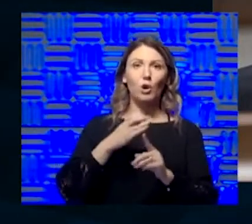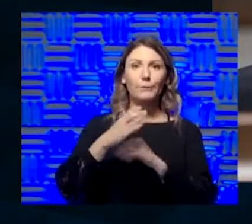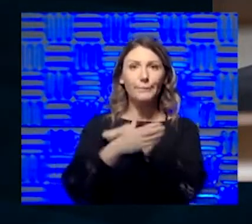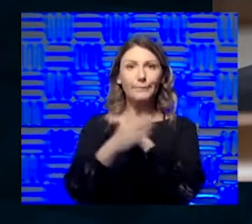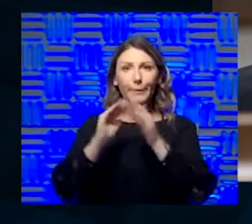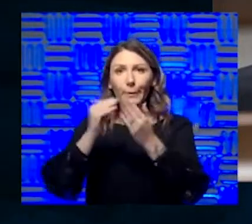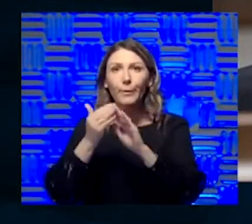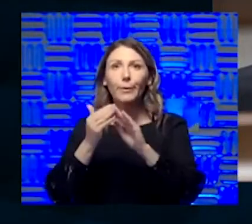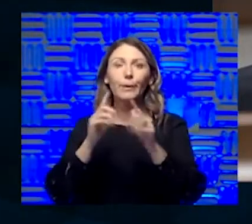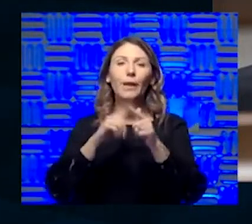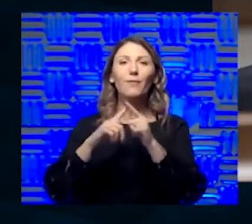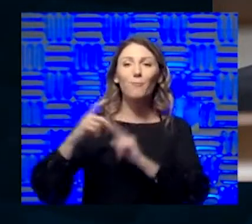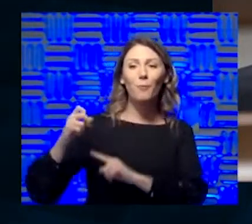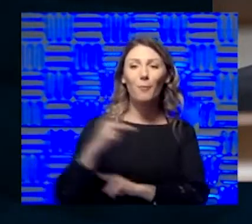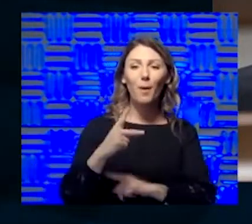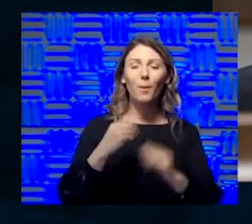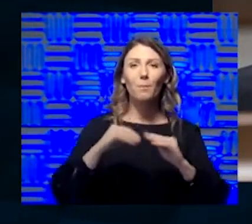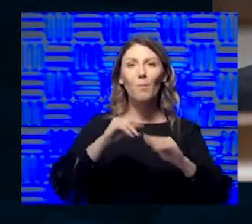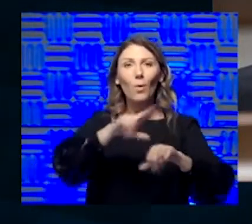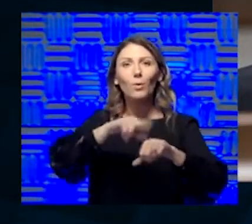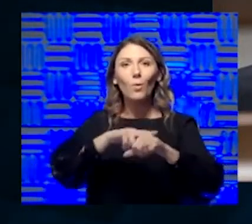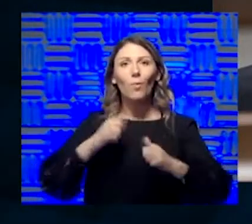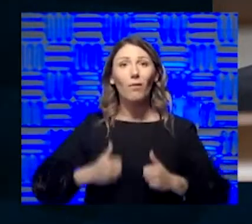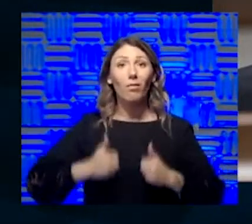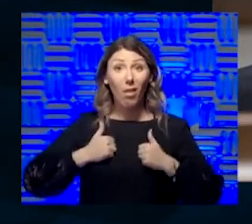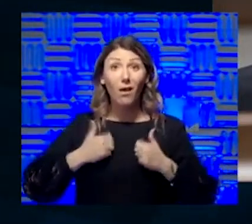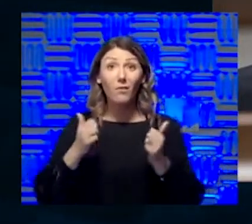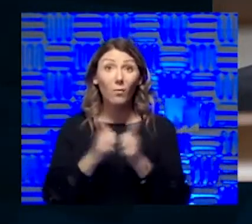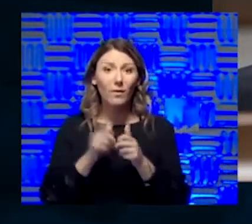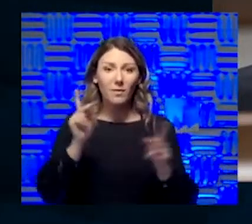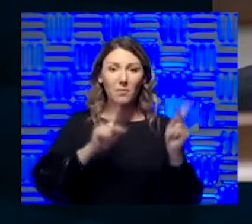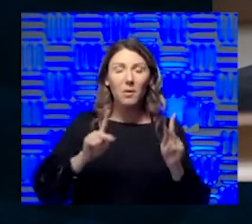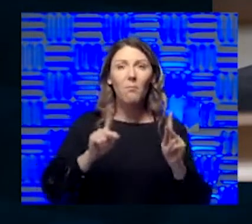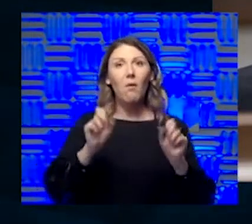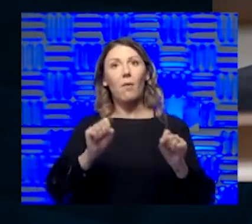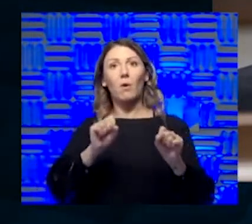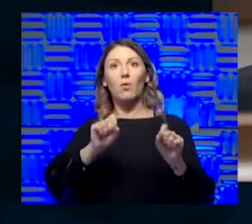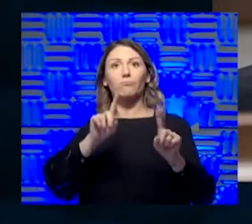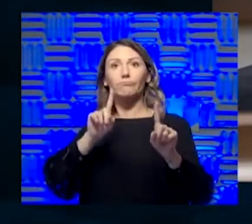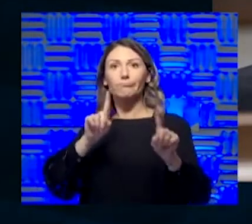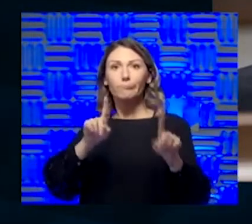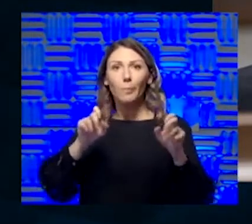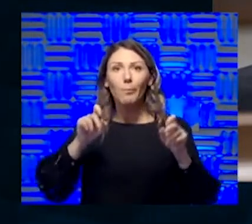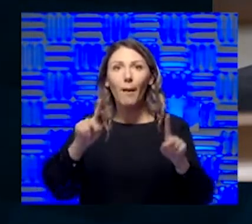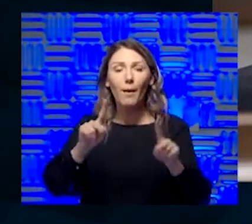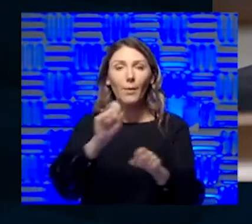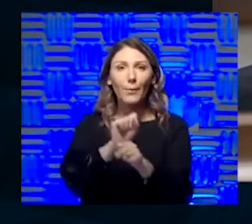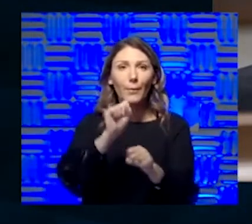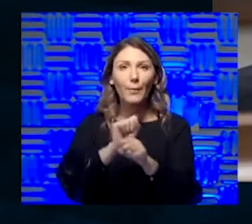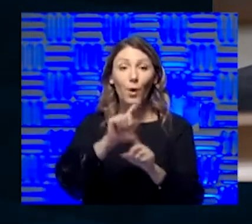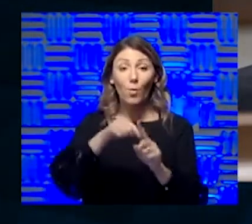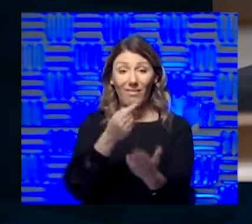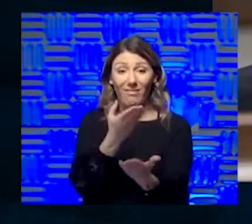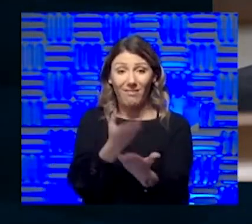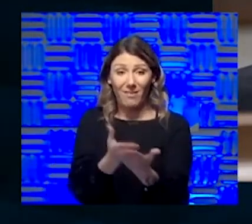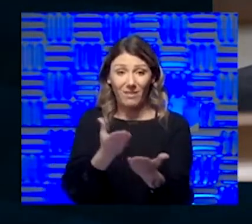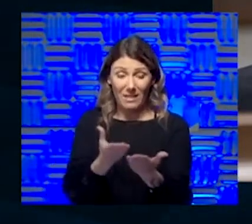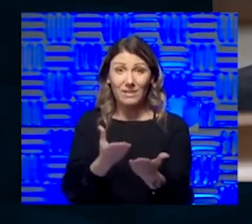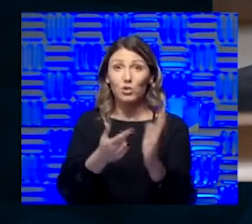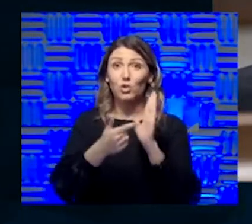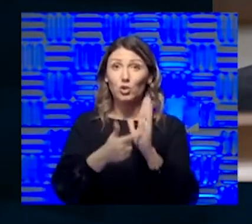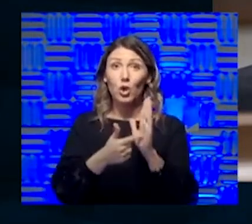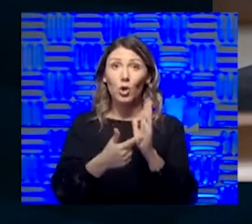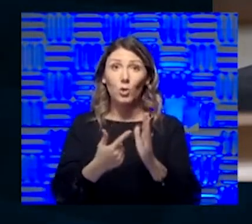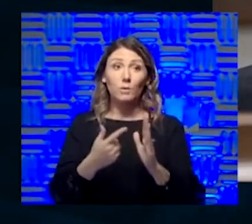quickly return to a more and more normal life with people returning to work once the evidence shows that either we're immune or